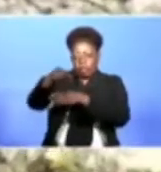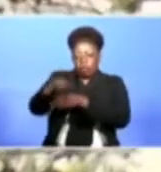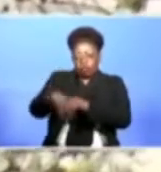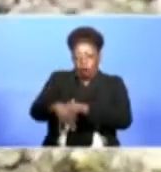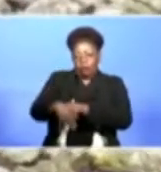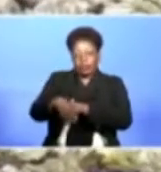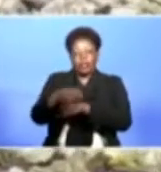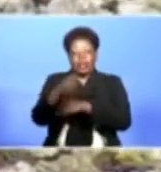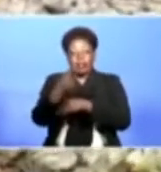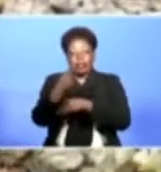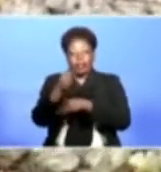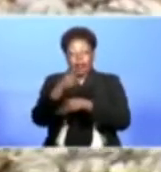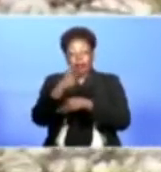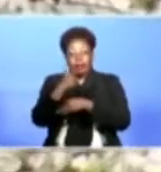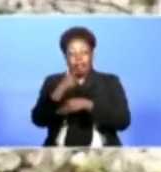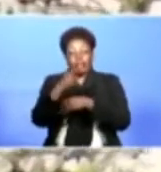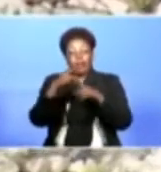to